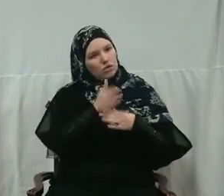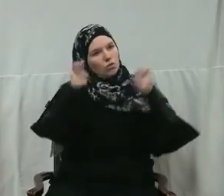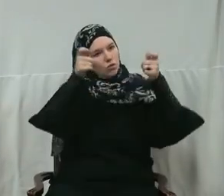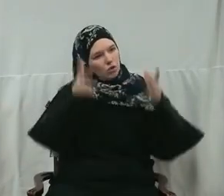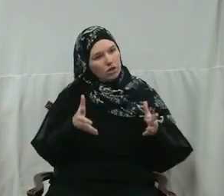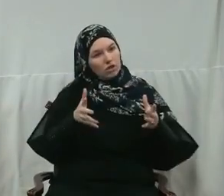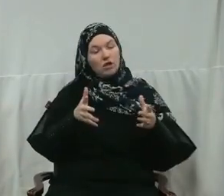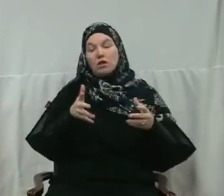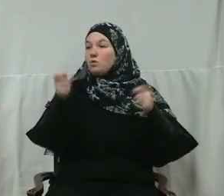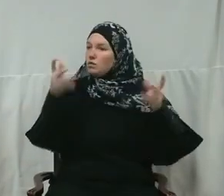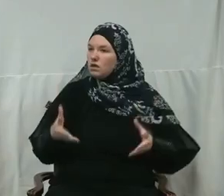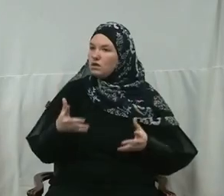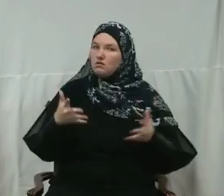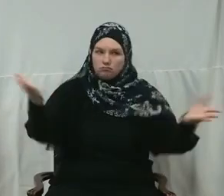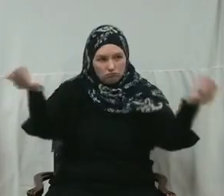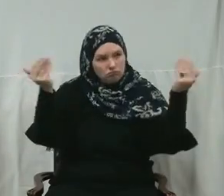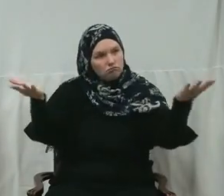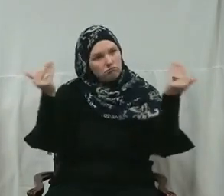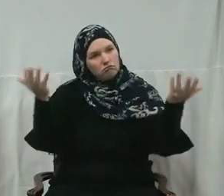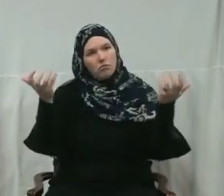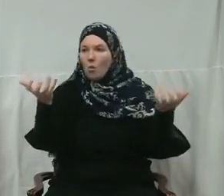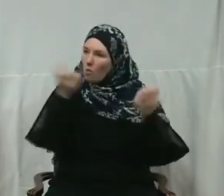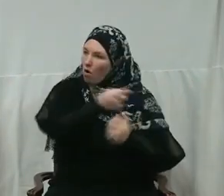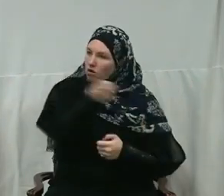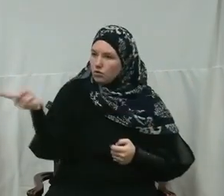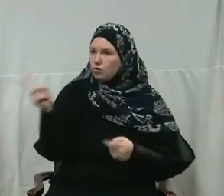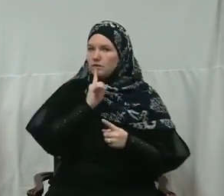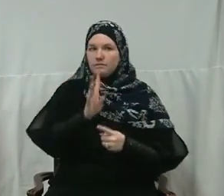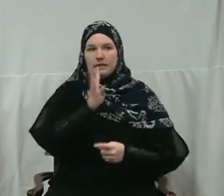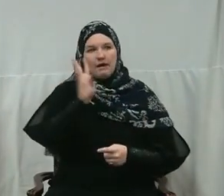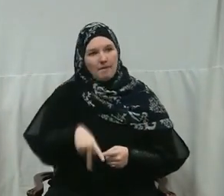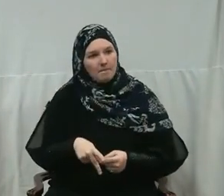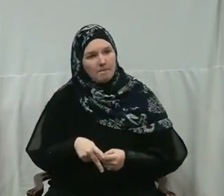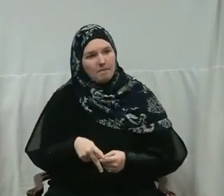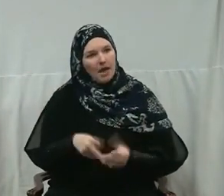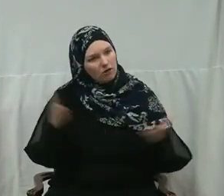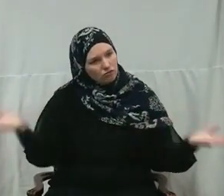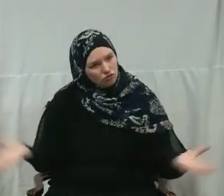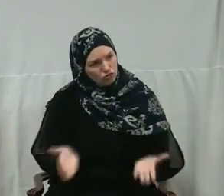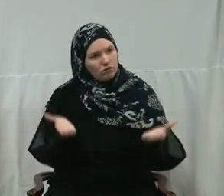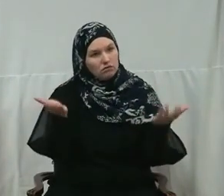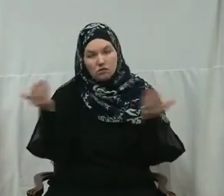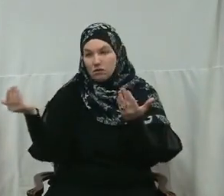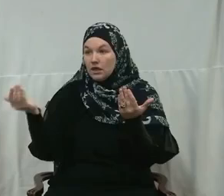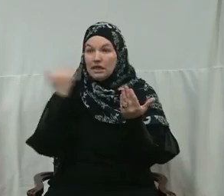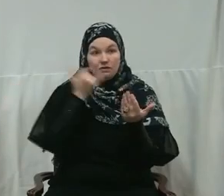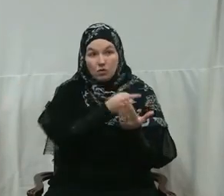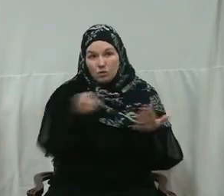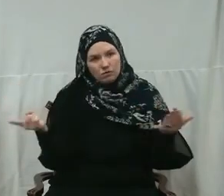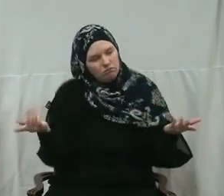ruler obliges to allow, not only allow, but encourage and solicit and